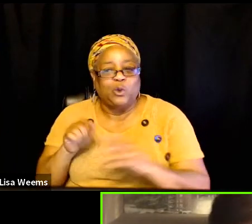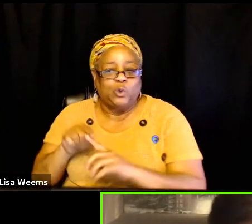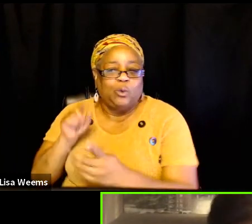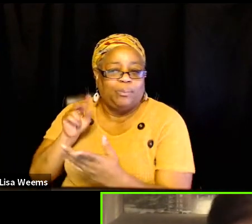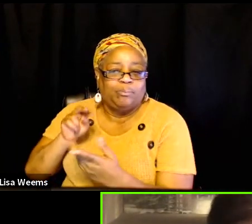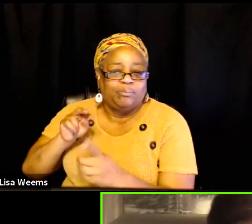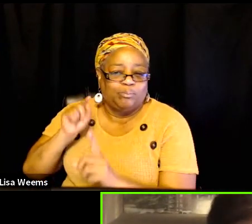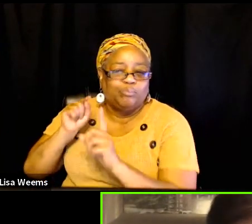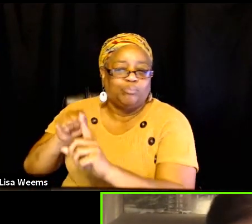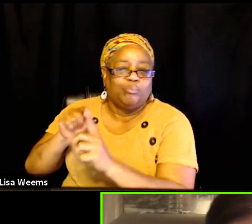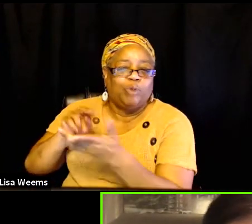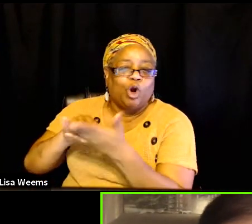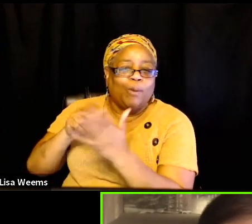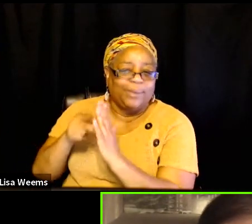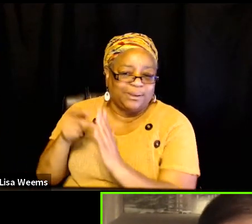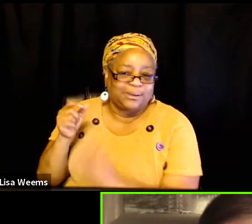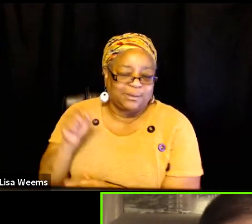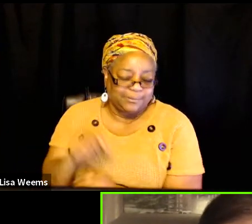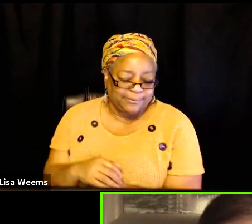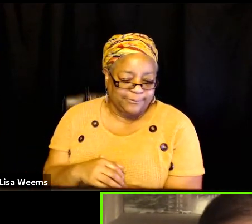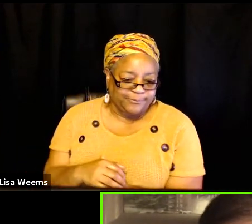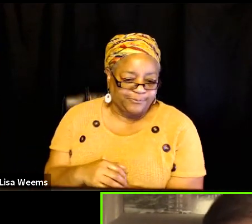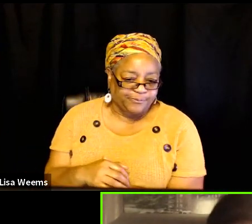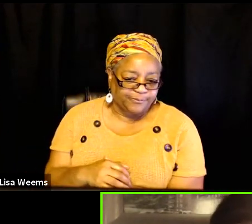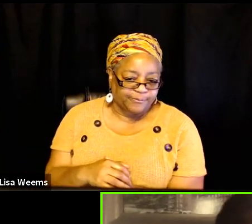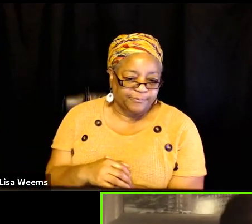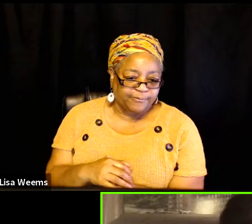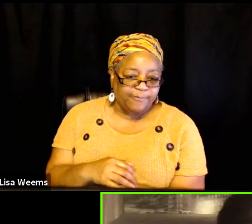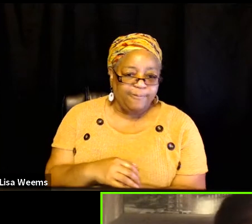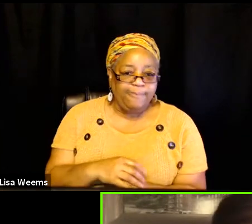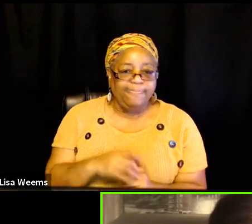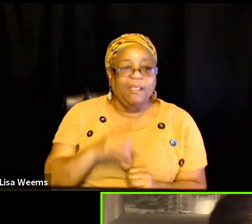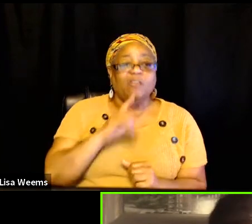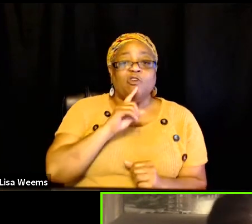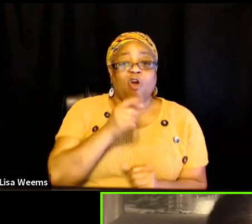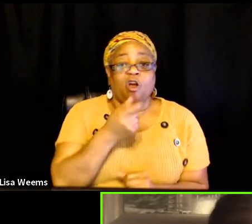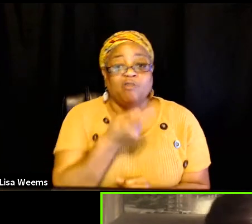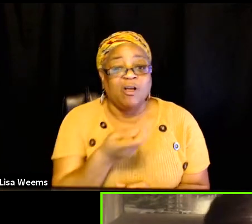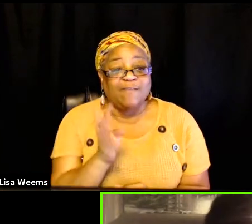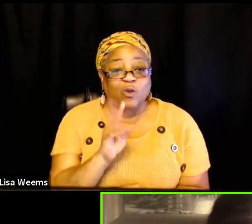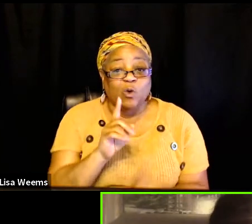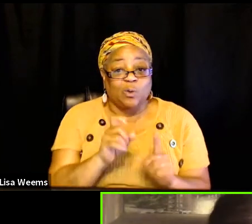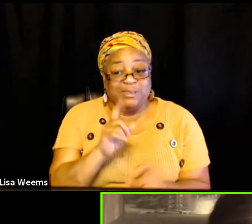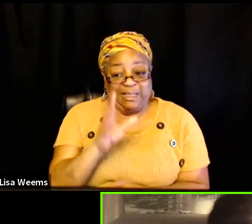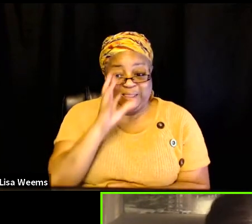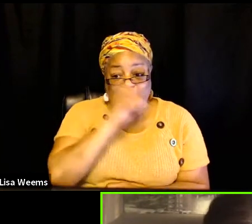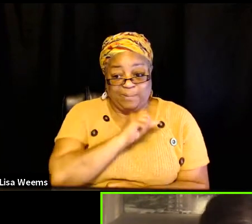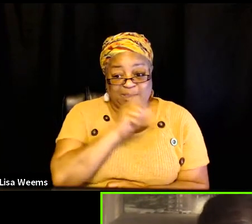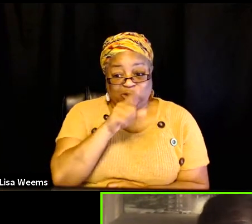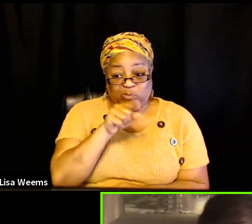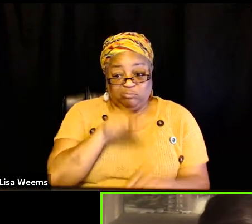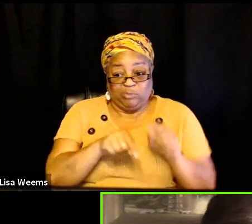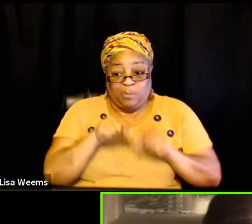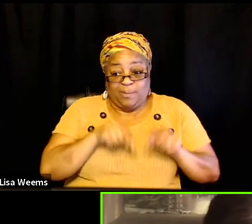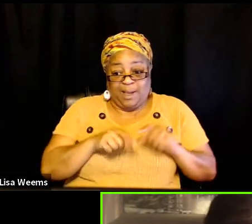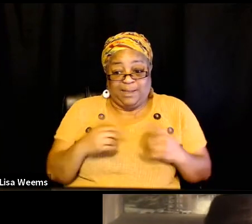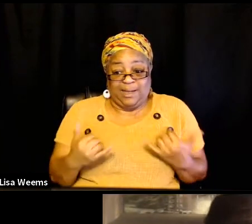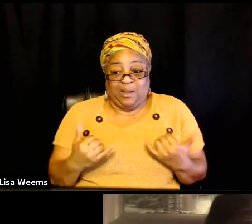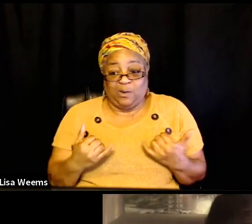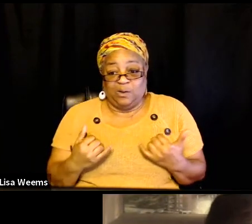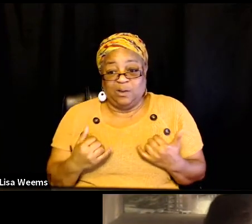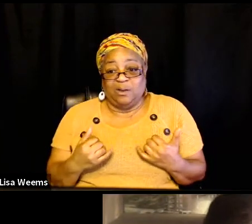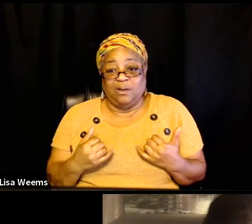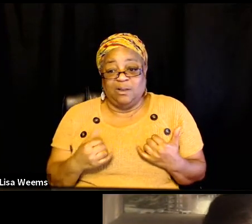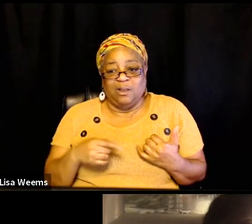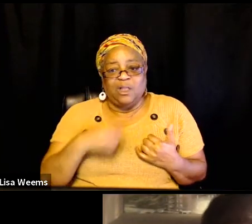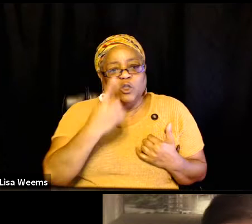of it in some ways. There are a few questions that like I think we missed, so I'm gonna go back to them, Alex. There's one for